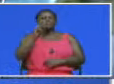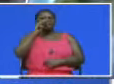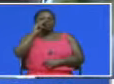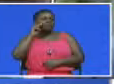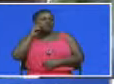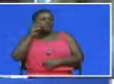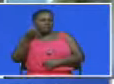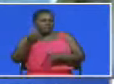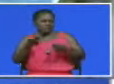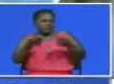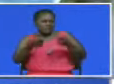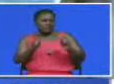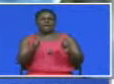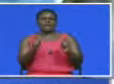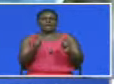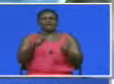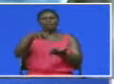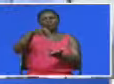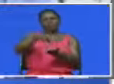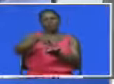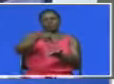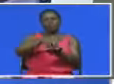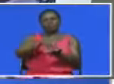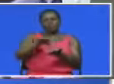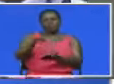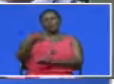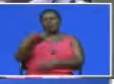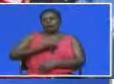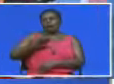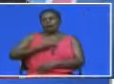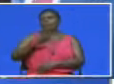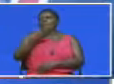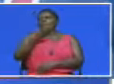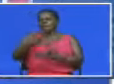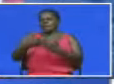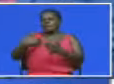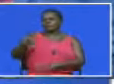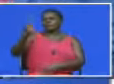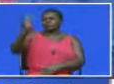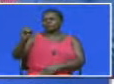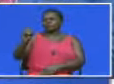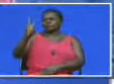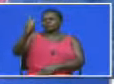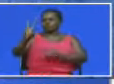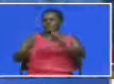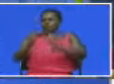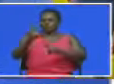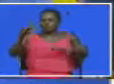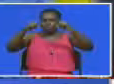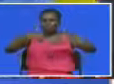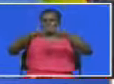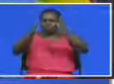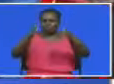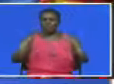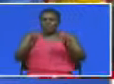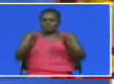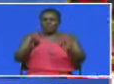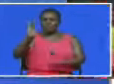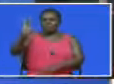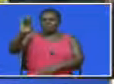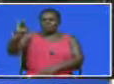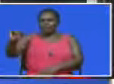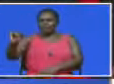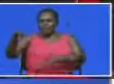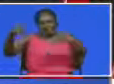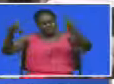own attempt to posture himself as his own man on the pre-2022 negotiation table, should the BBI referendum